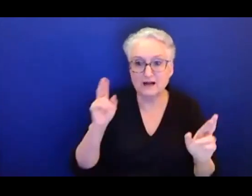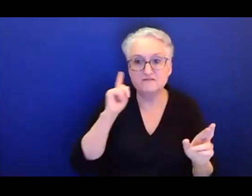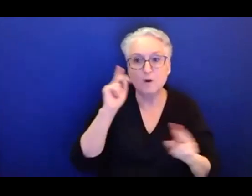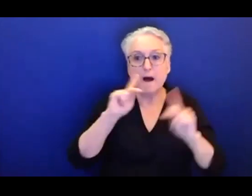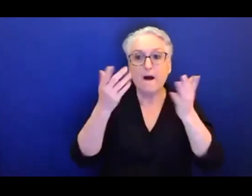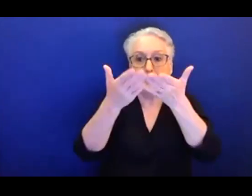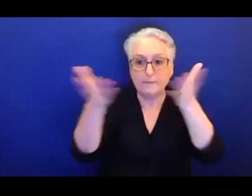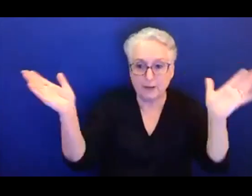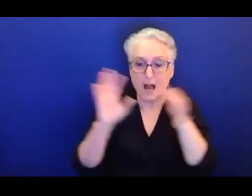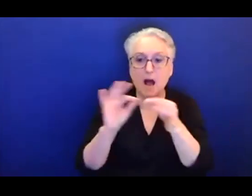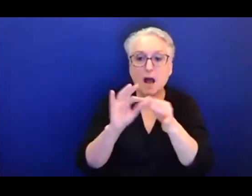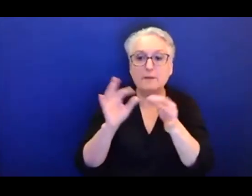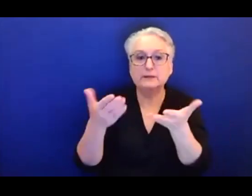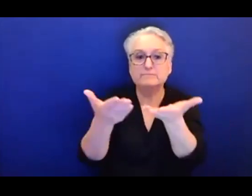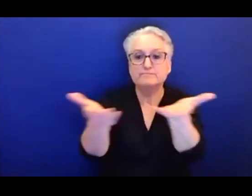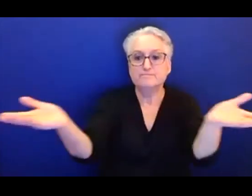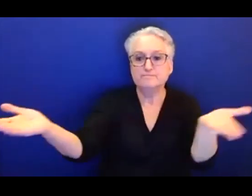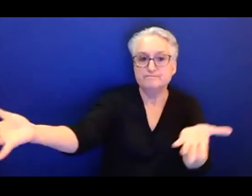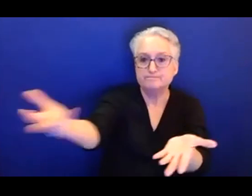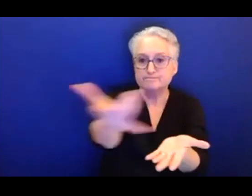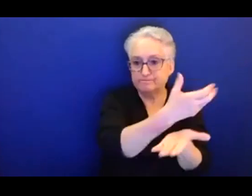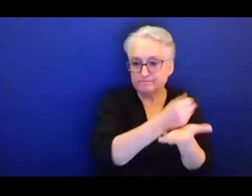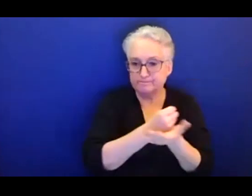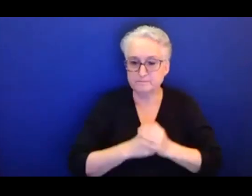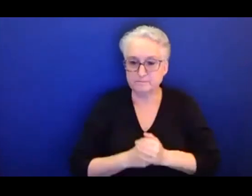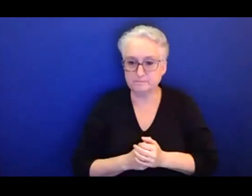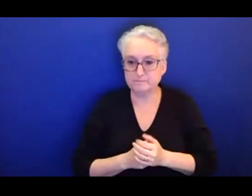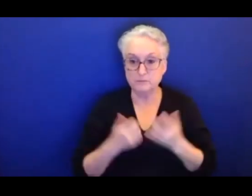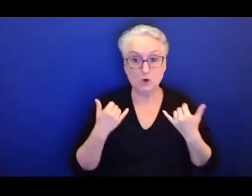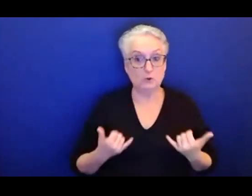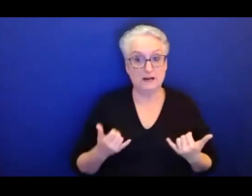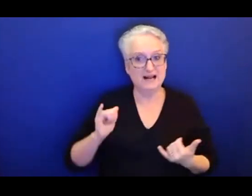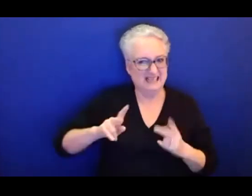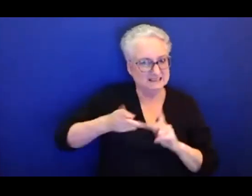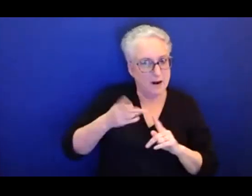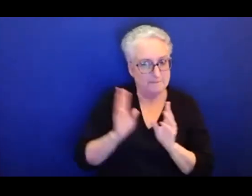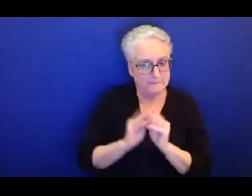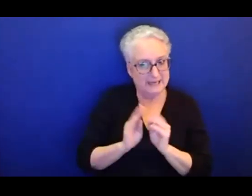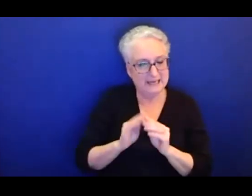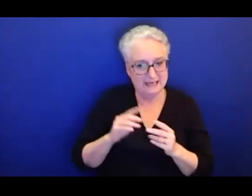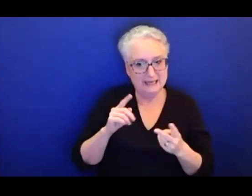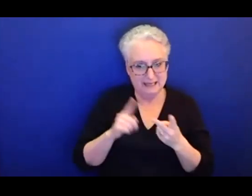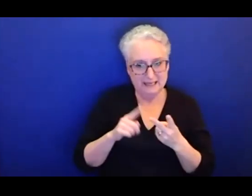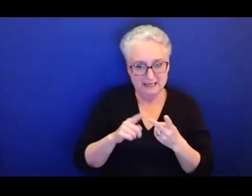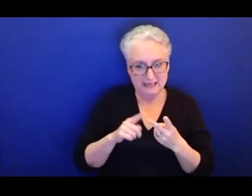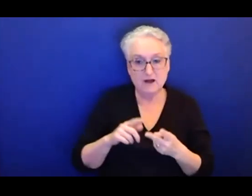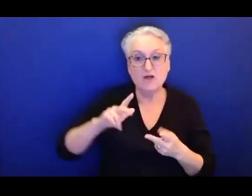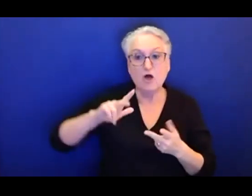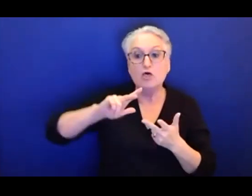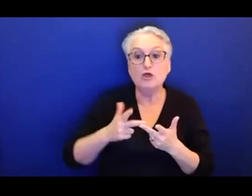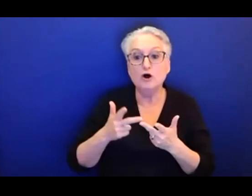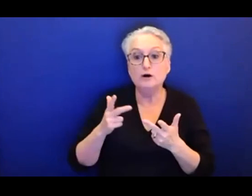the next steps are that we'll have a public meeting with City Council on June 10th.